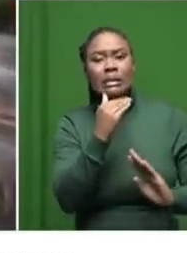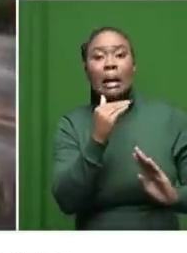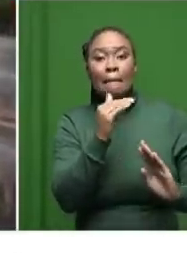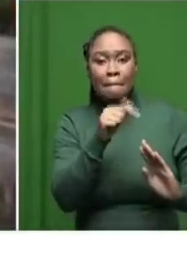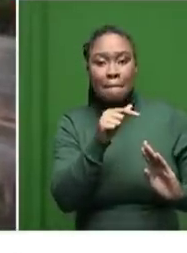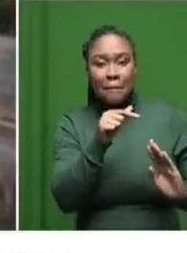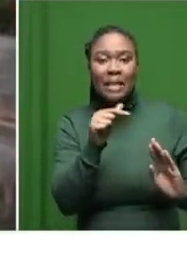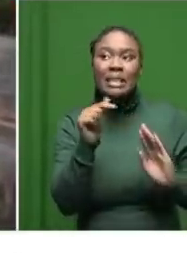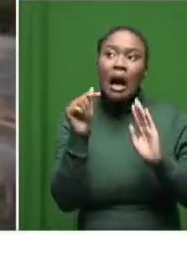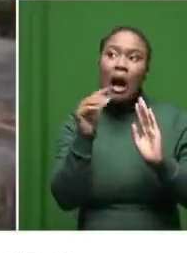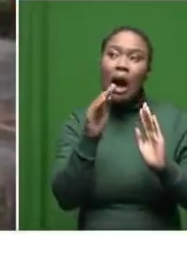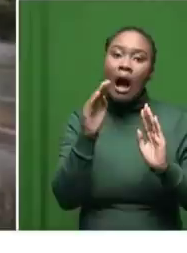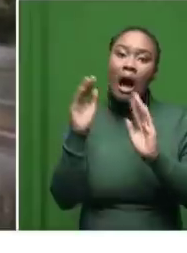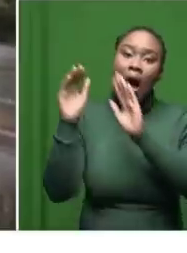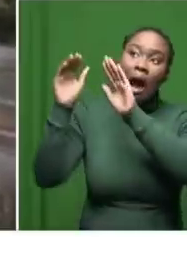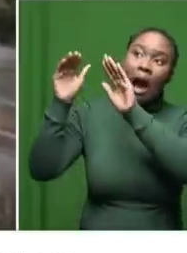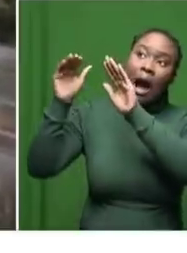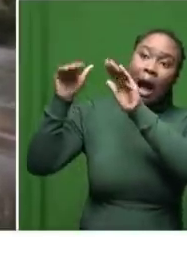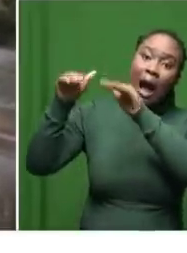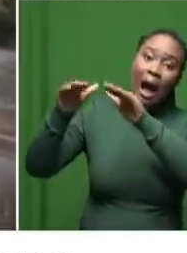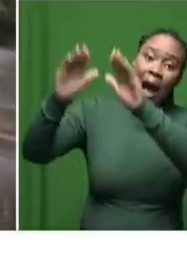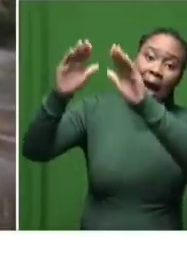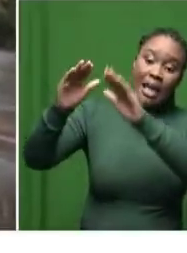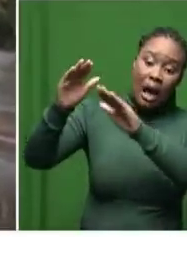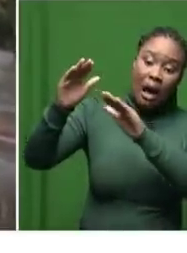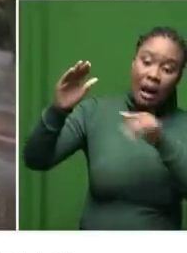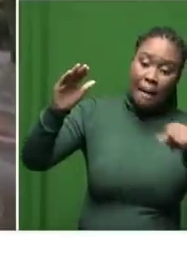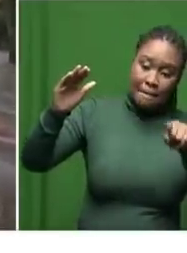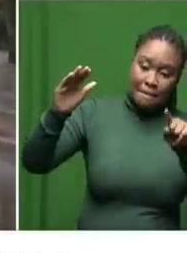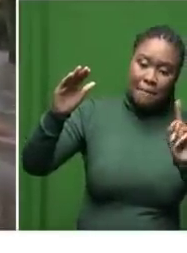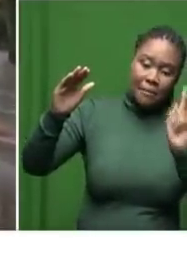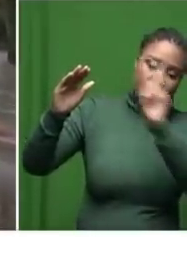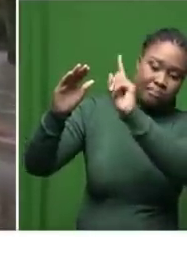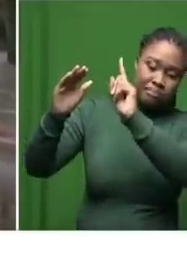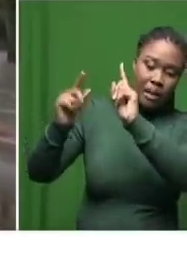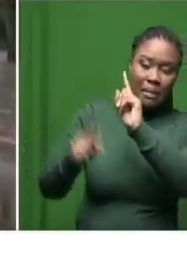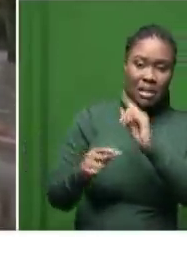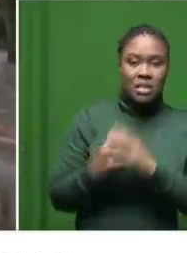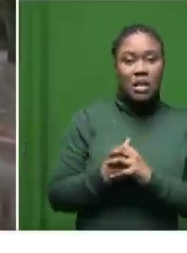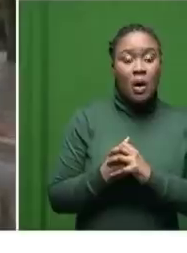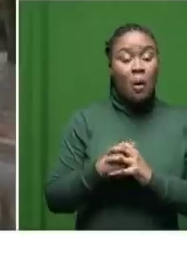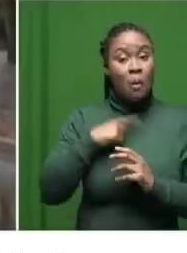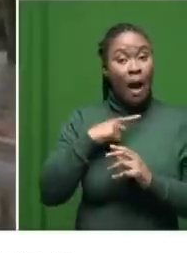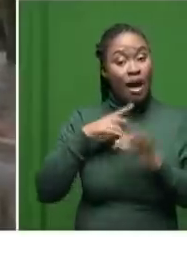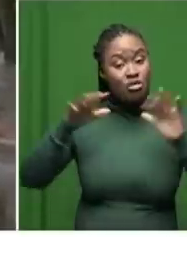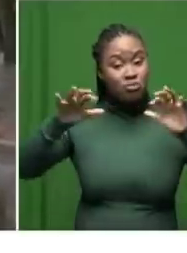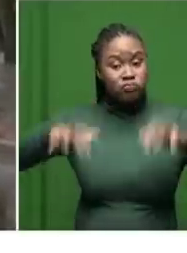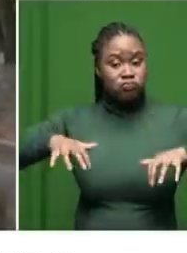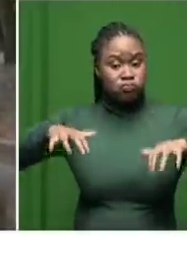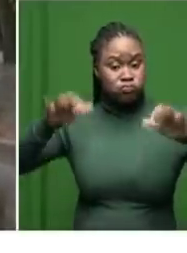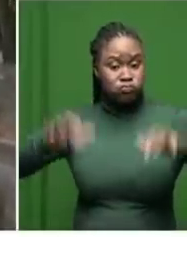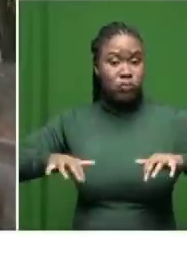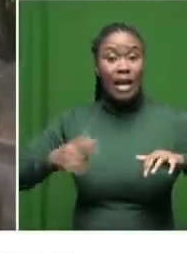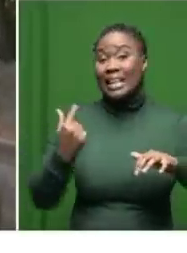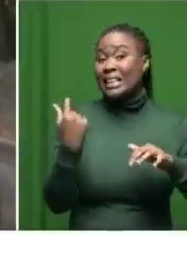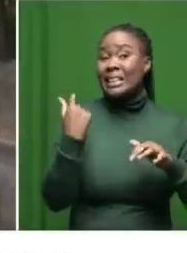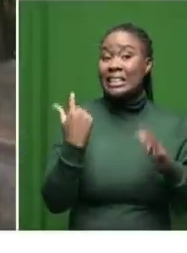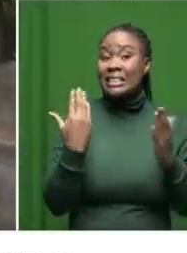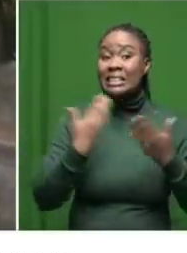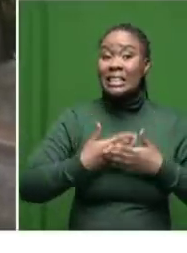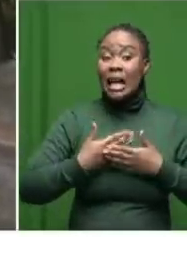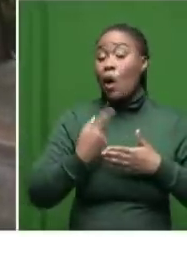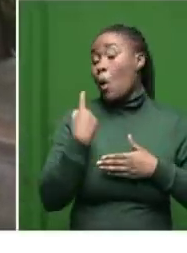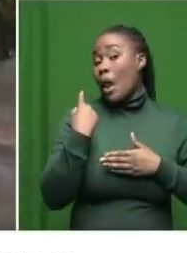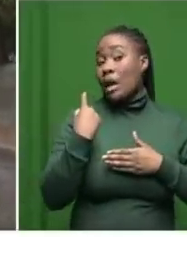that they'll be able to get assistance from there, because this rain has been raining since yesterday morning until now. It's